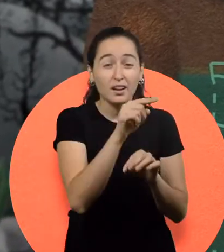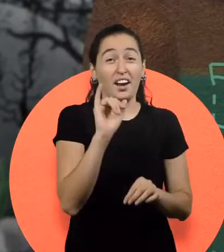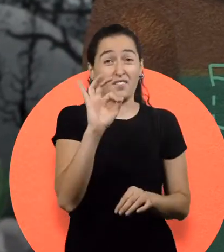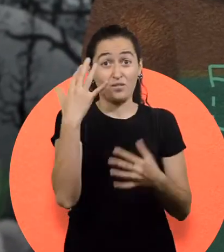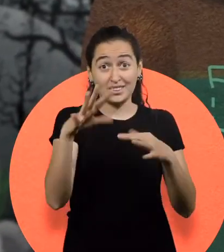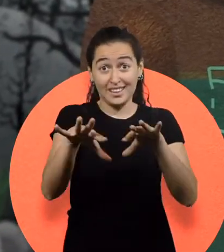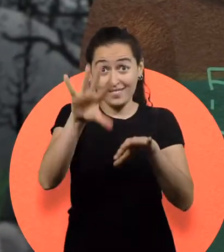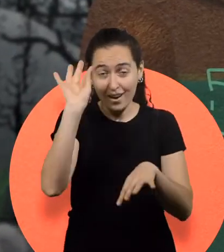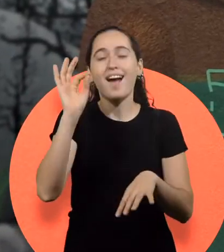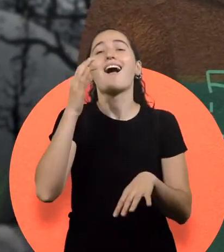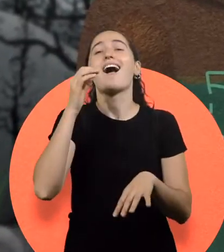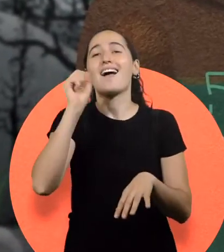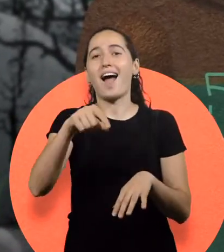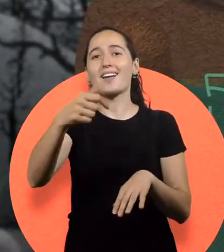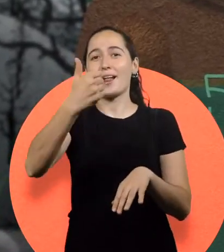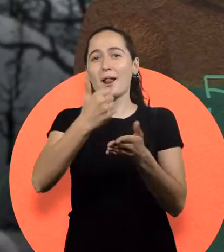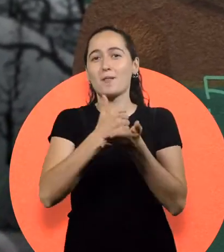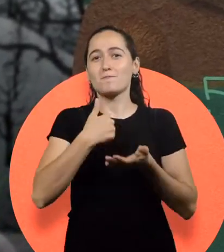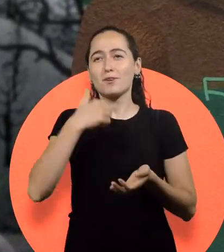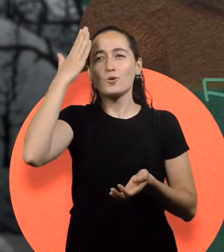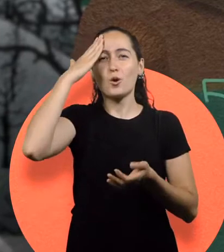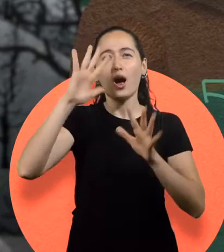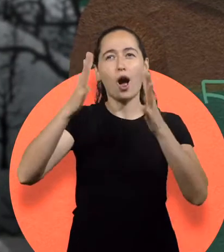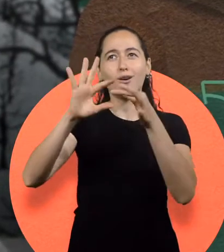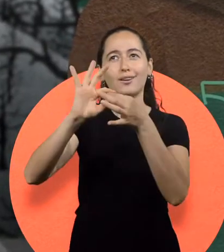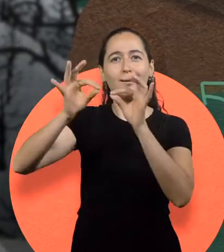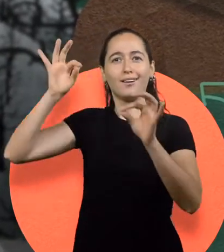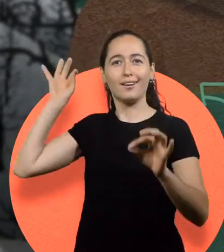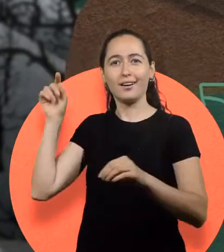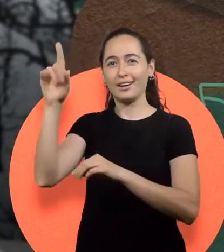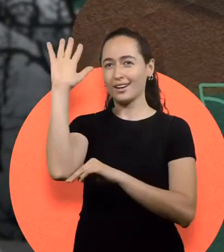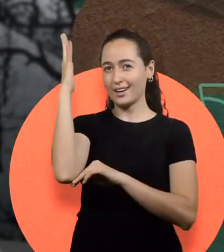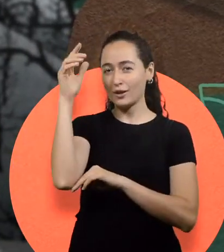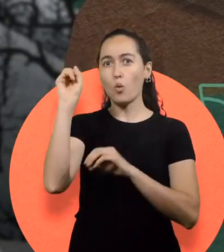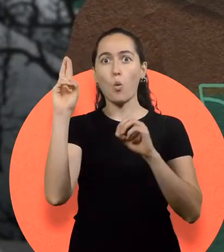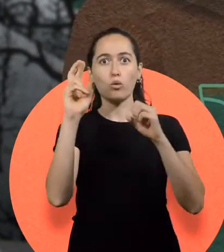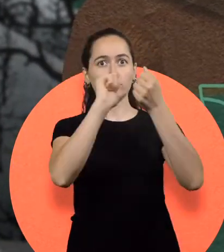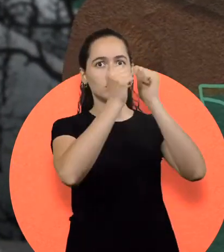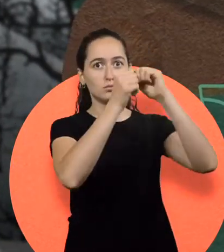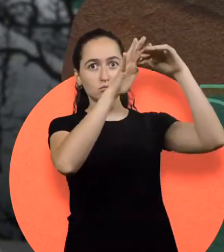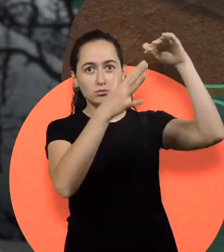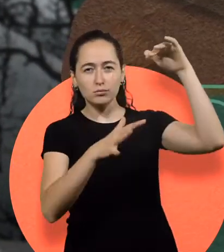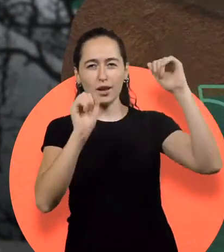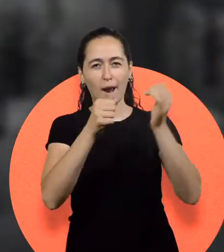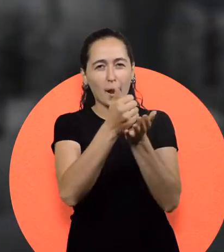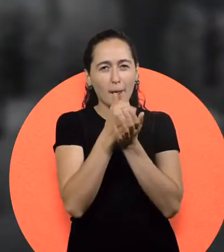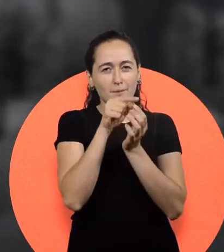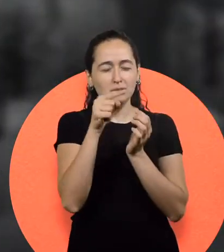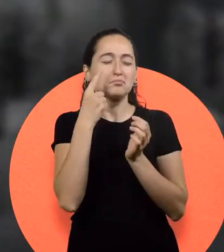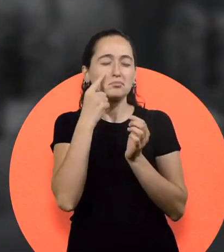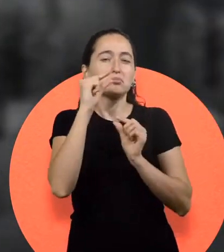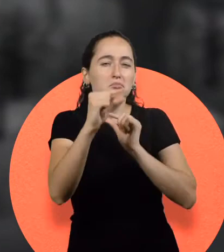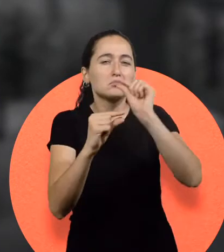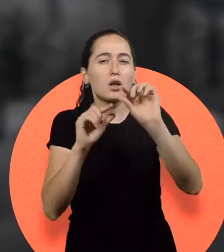To find out where it started. Then we must look at the marks left by the fire on some stones and trees. They